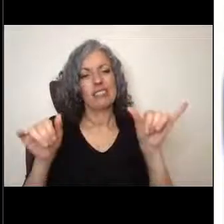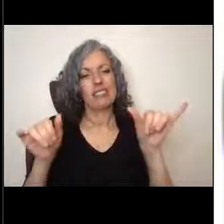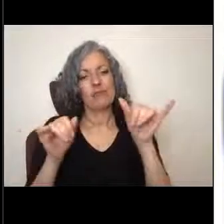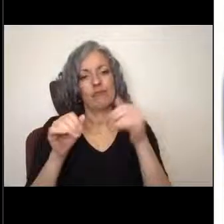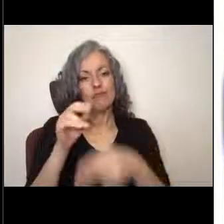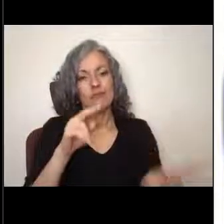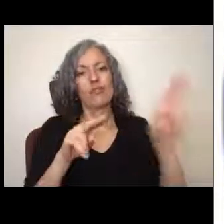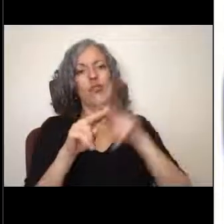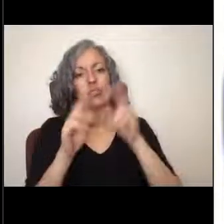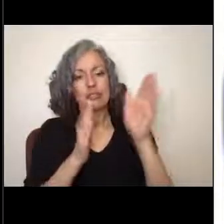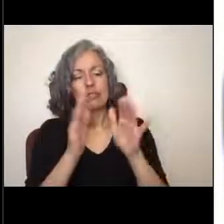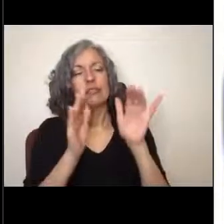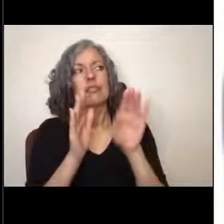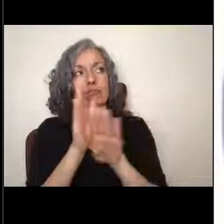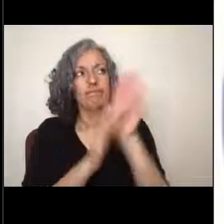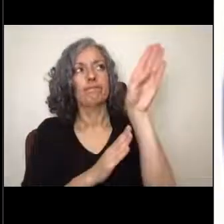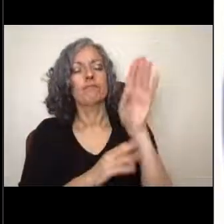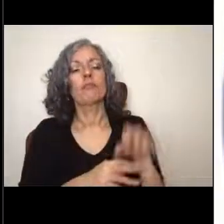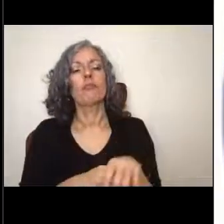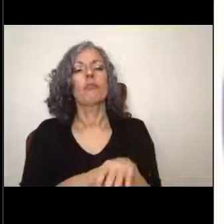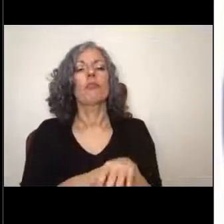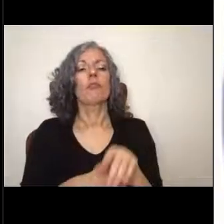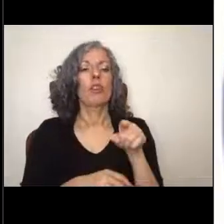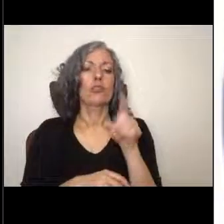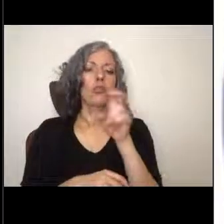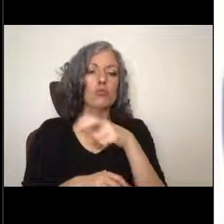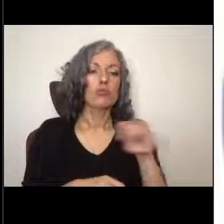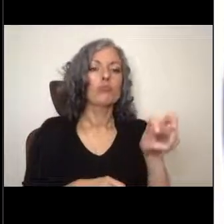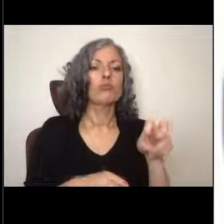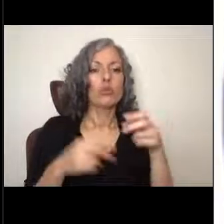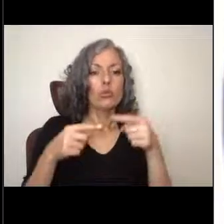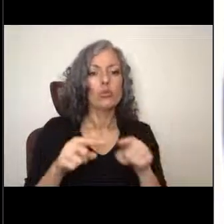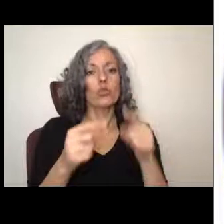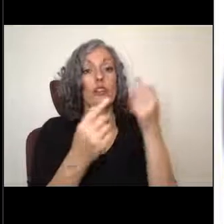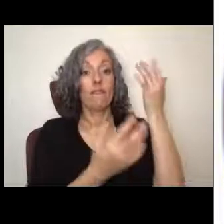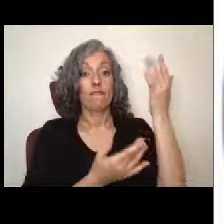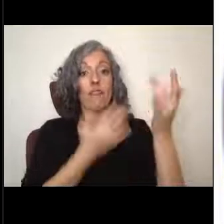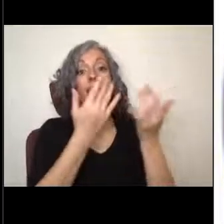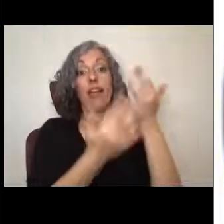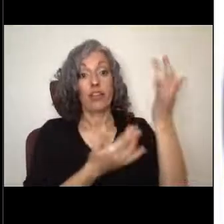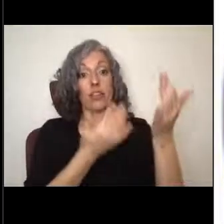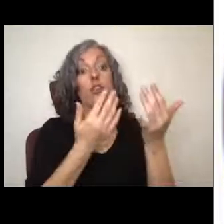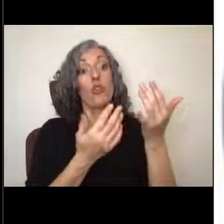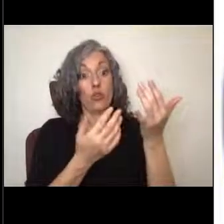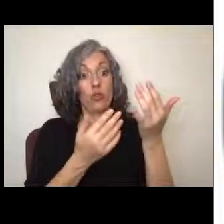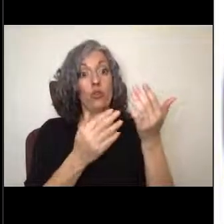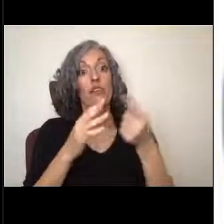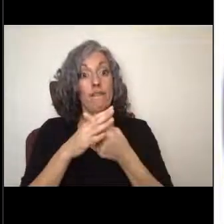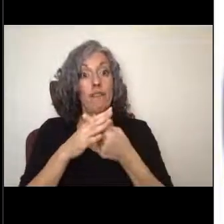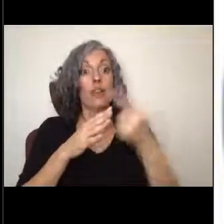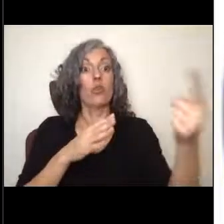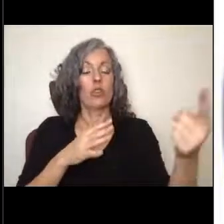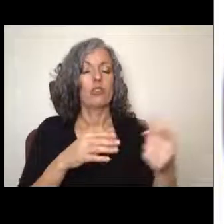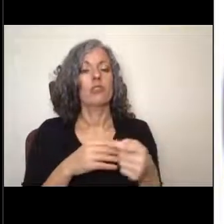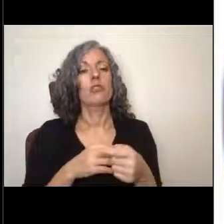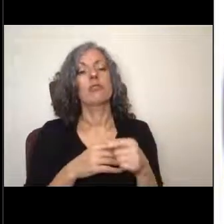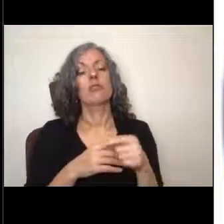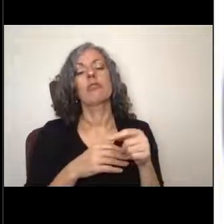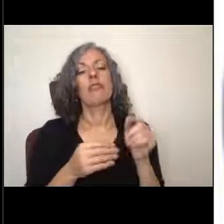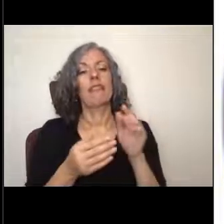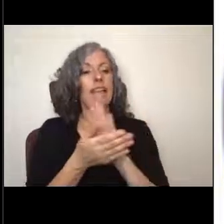vulnerable population identification and mobilization during fire evacuations, providing affordable housing, keeping Tahoe clean